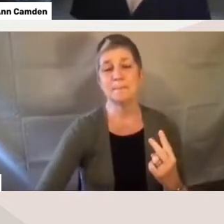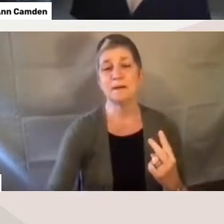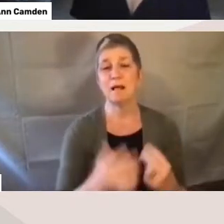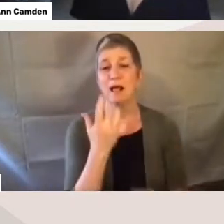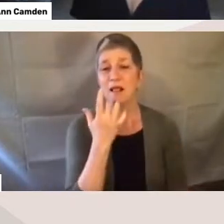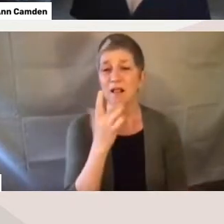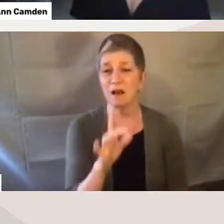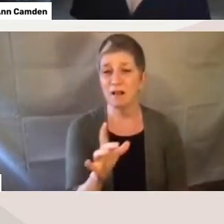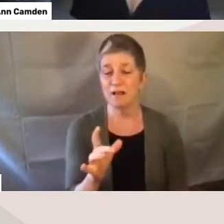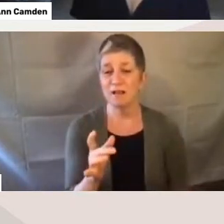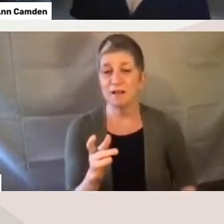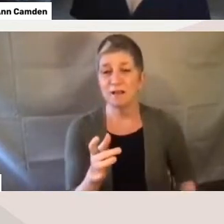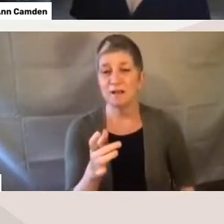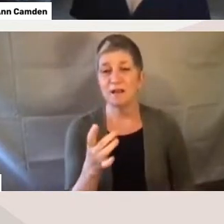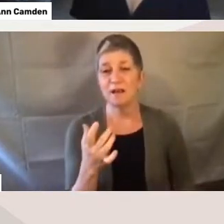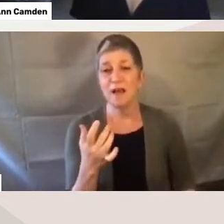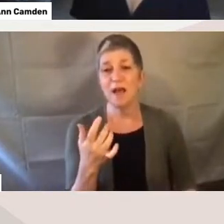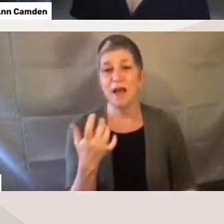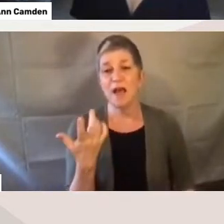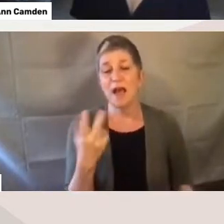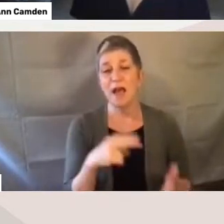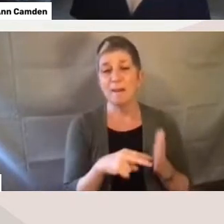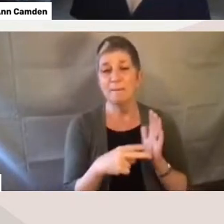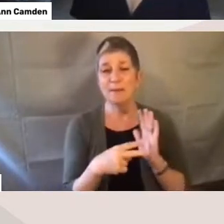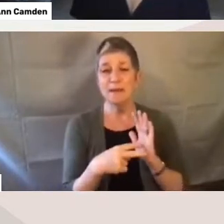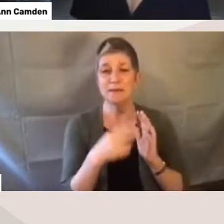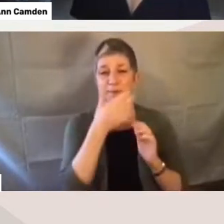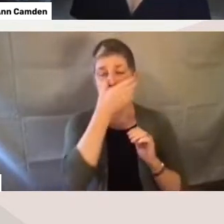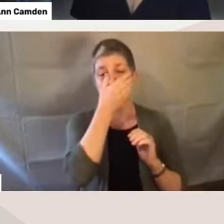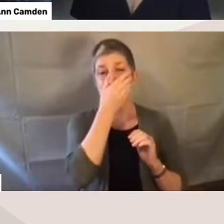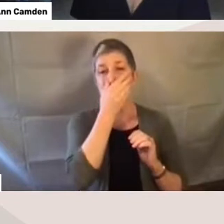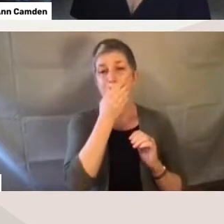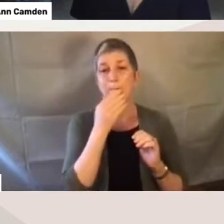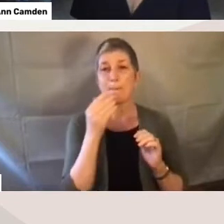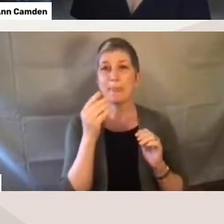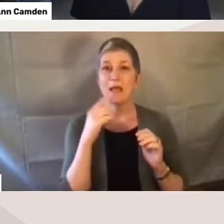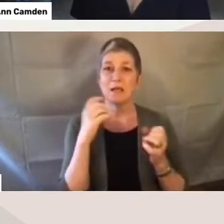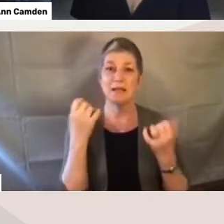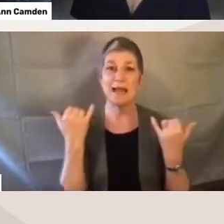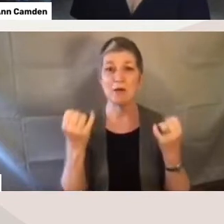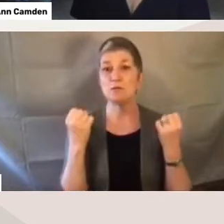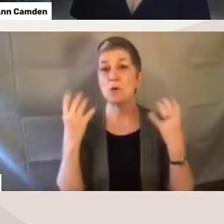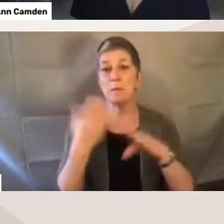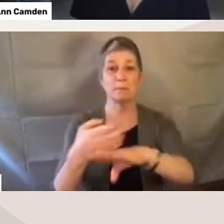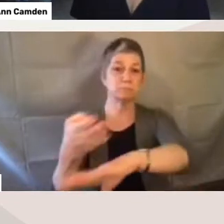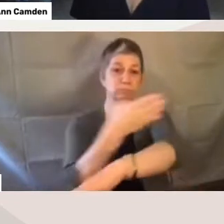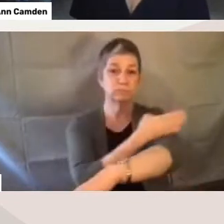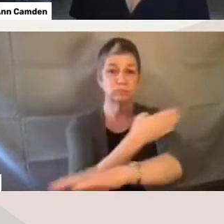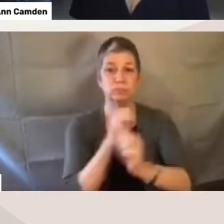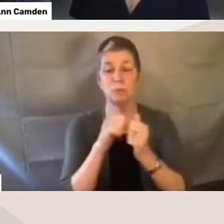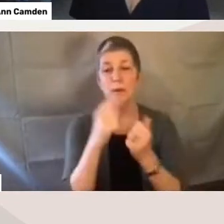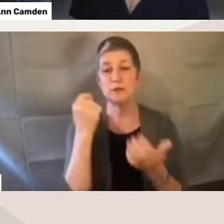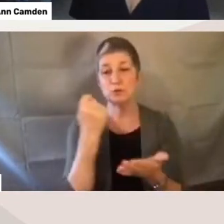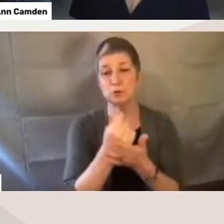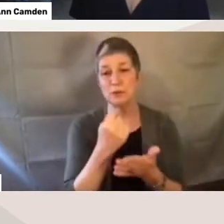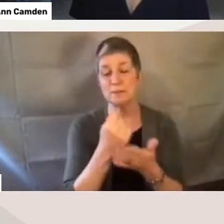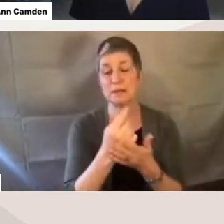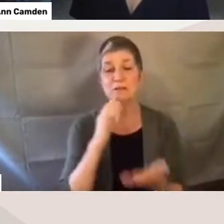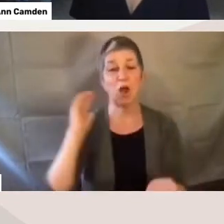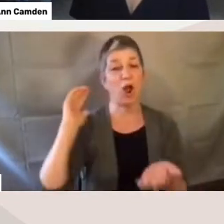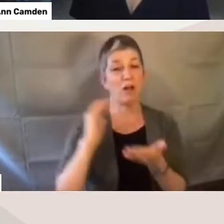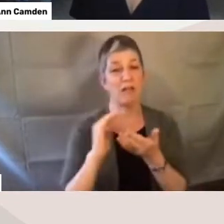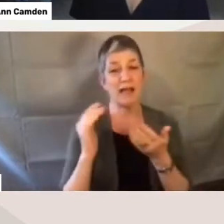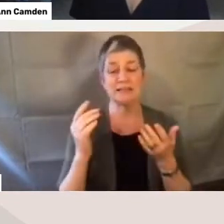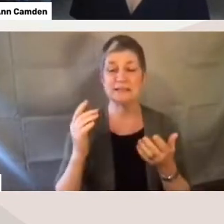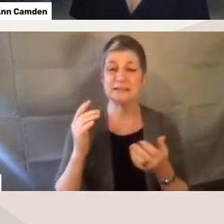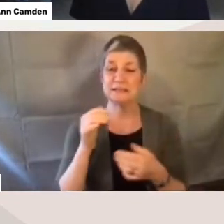luckily that I mean, there has been so many advancements now, and treatments are not as harsh as they